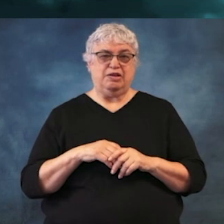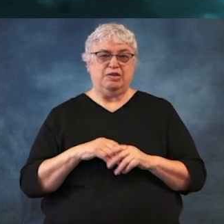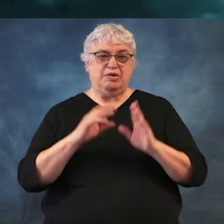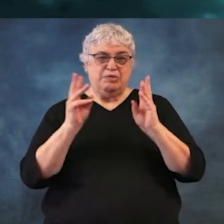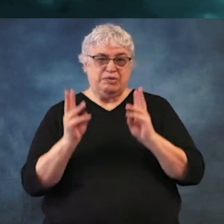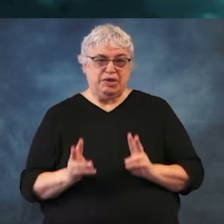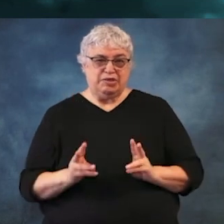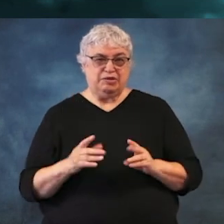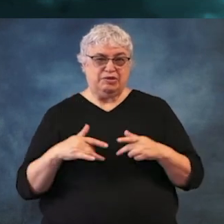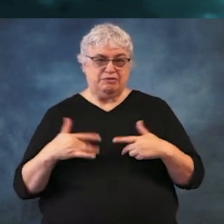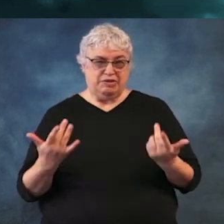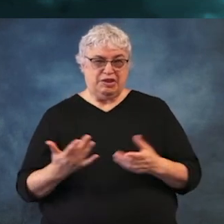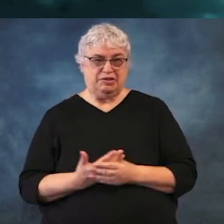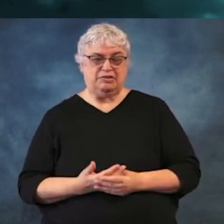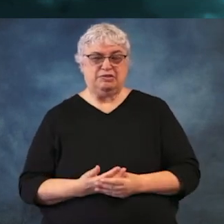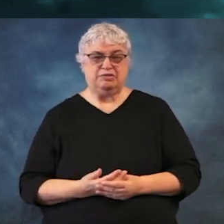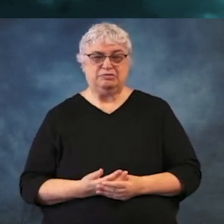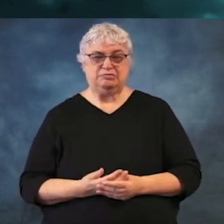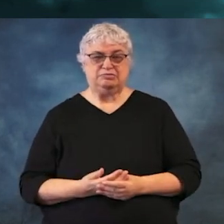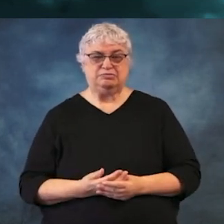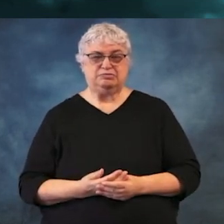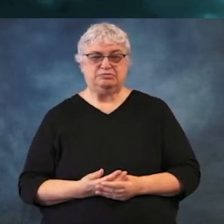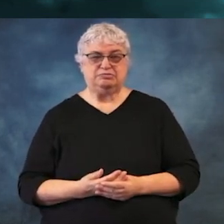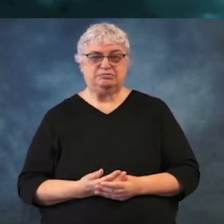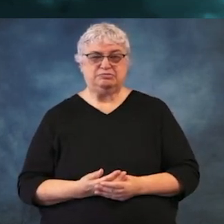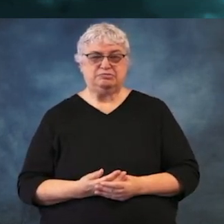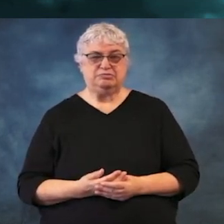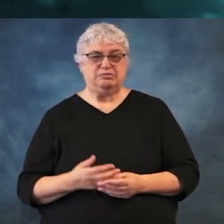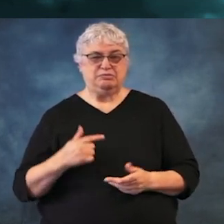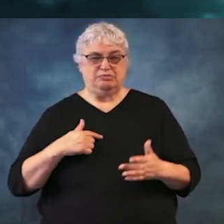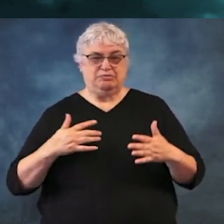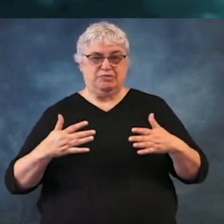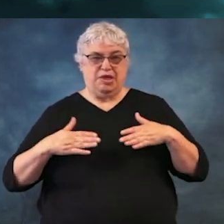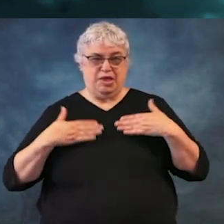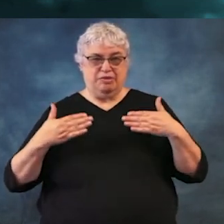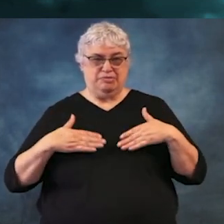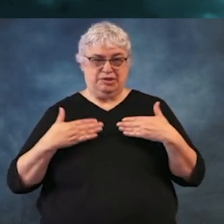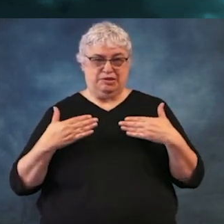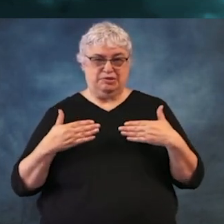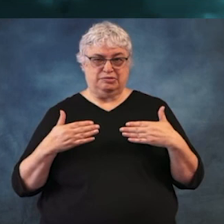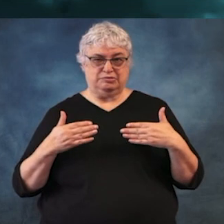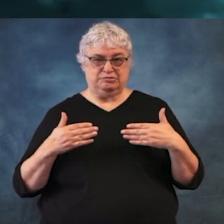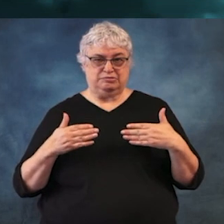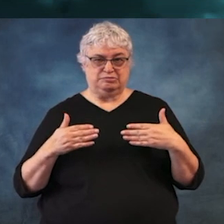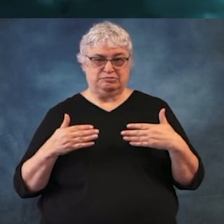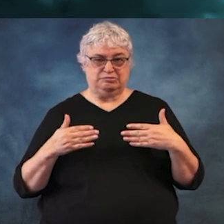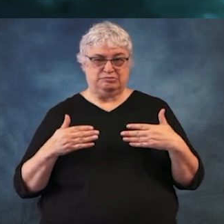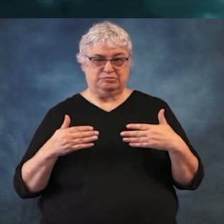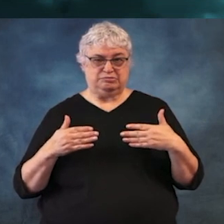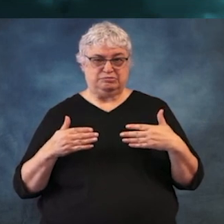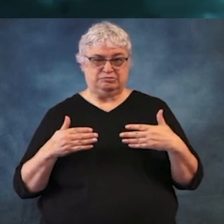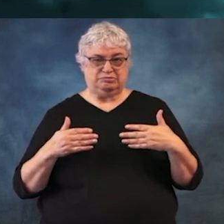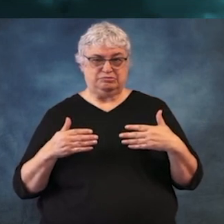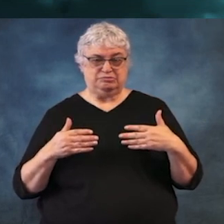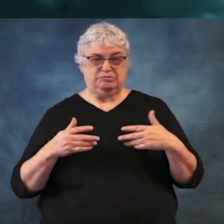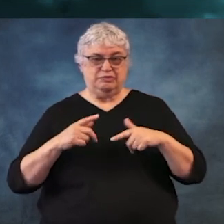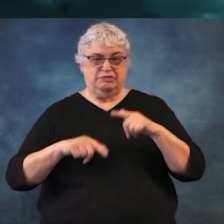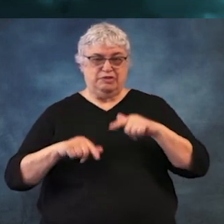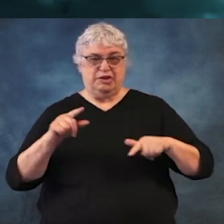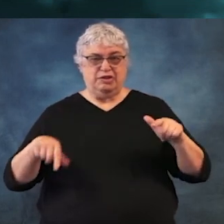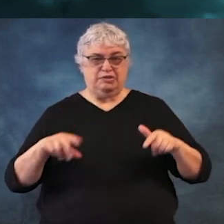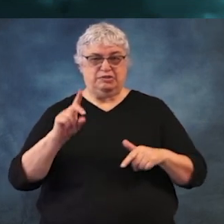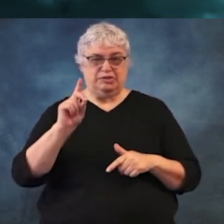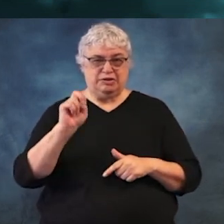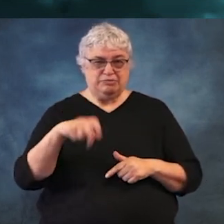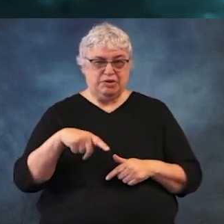events. I am glad to know that our various